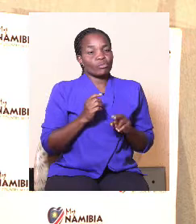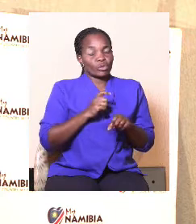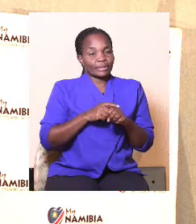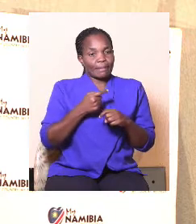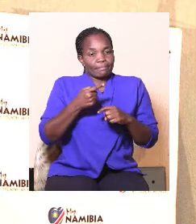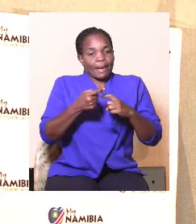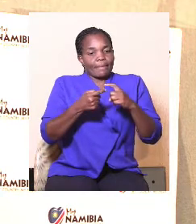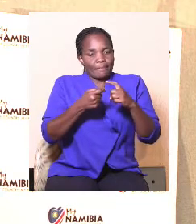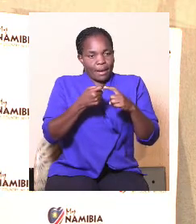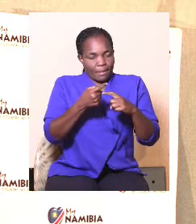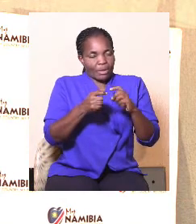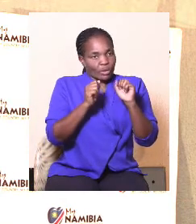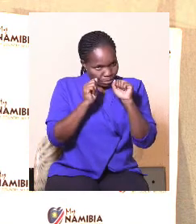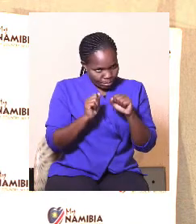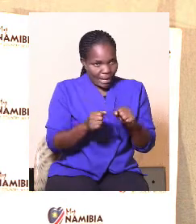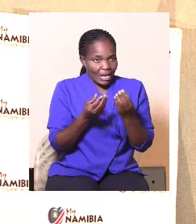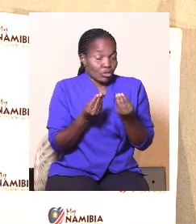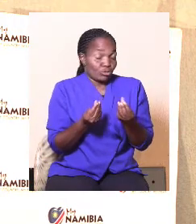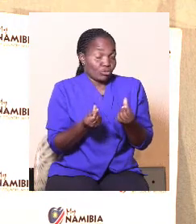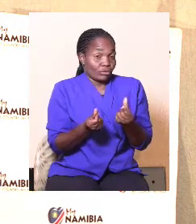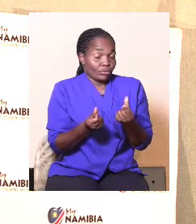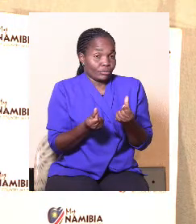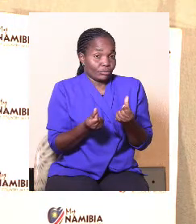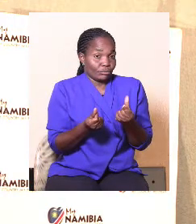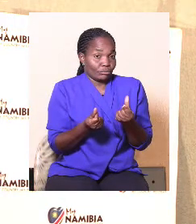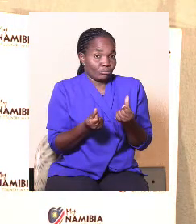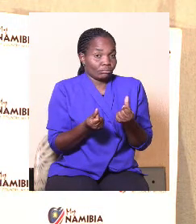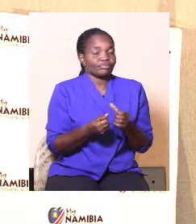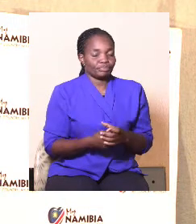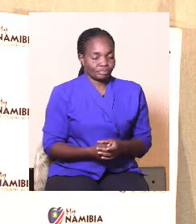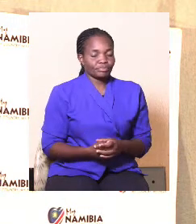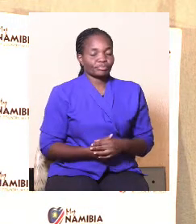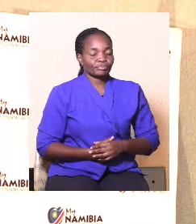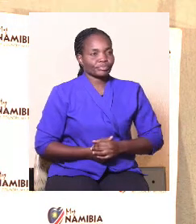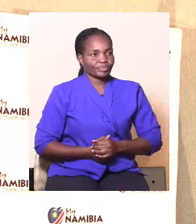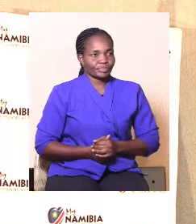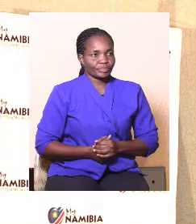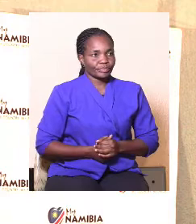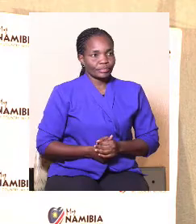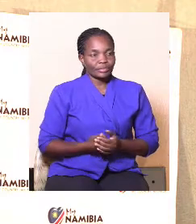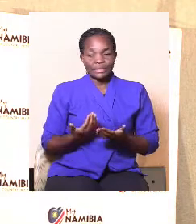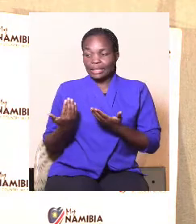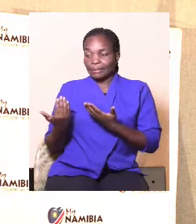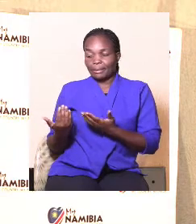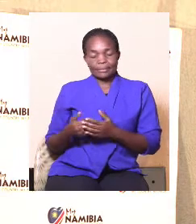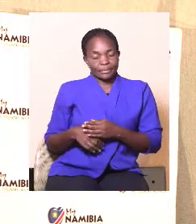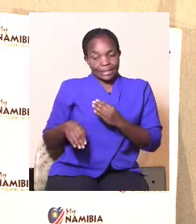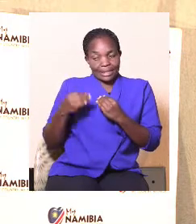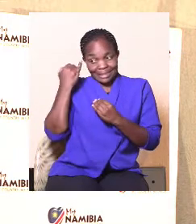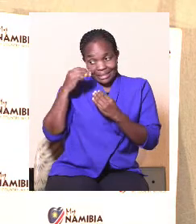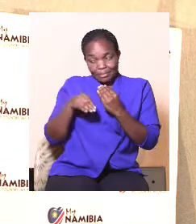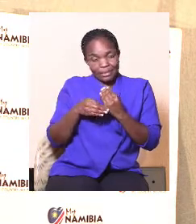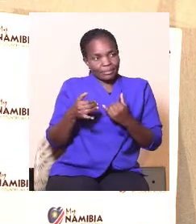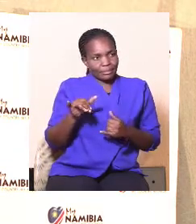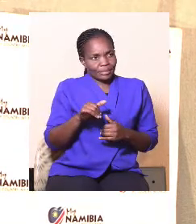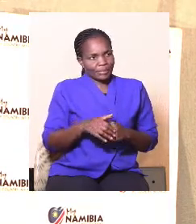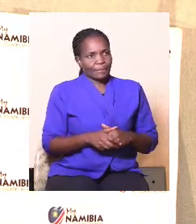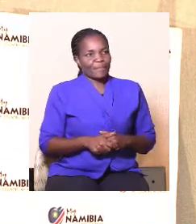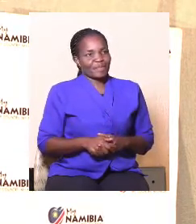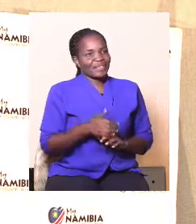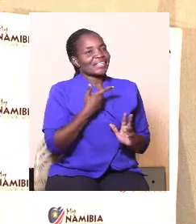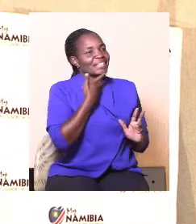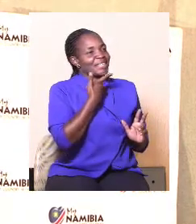think is it's manageable, and we should be ready to manage that challenge. Ms. Shafuda, do you want to add anything?